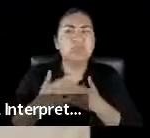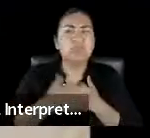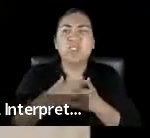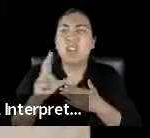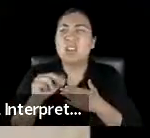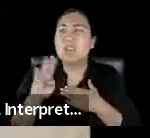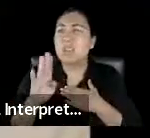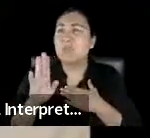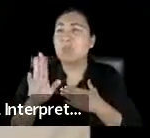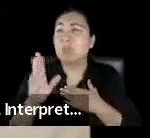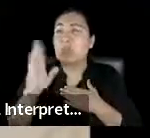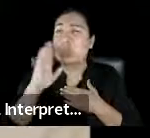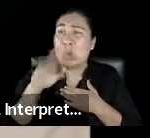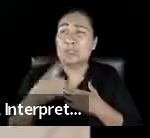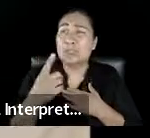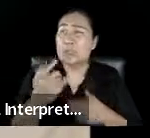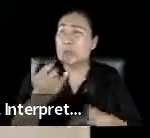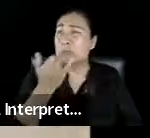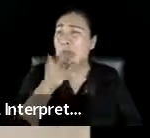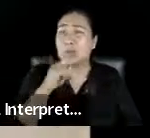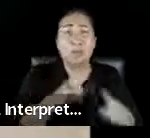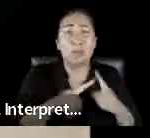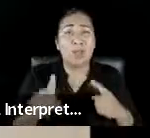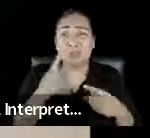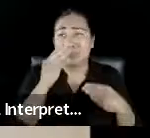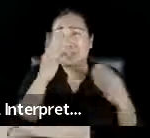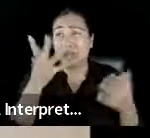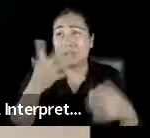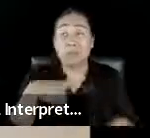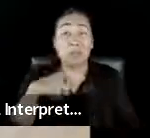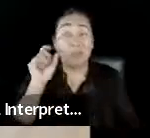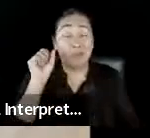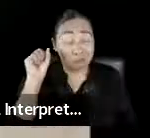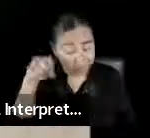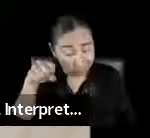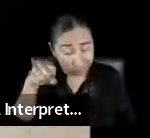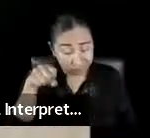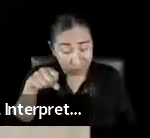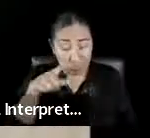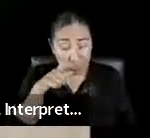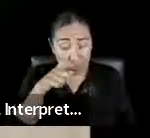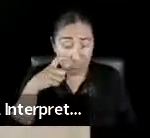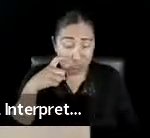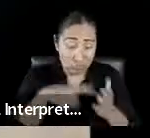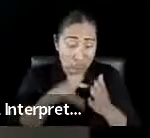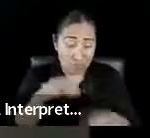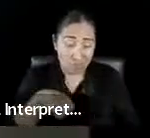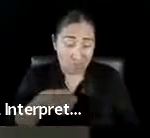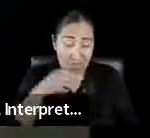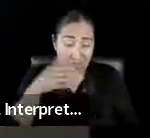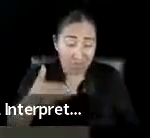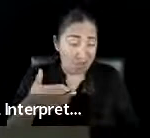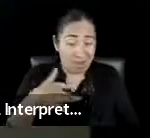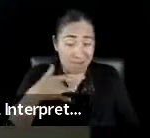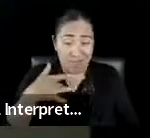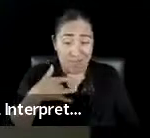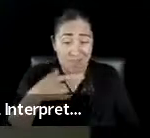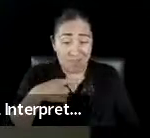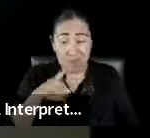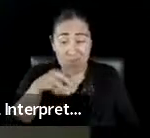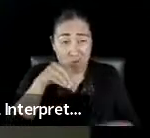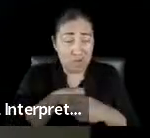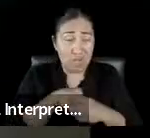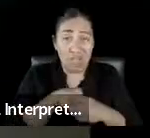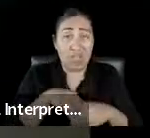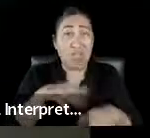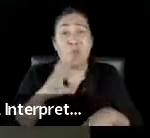care. It's walking with your head down because who would notice if you weren't there? It's swimming in a sea and never getting a breath of air. It's drowning